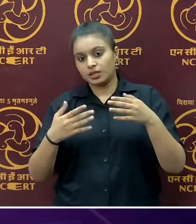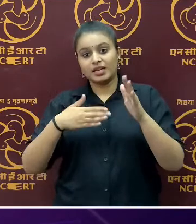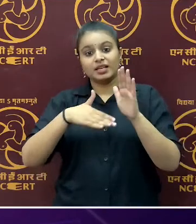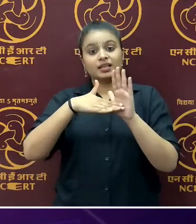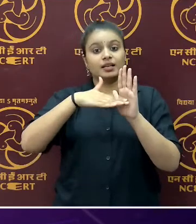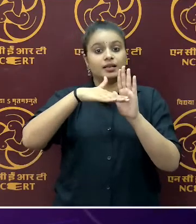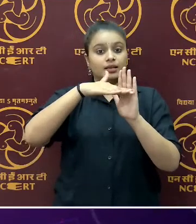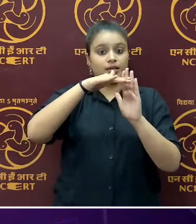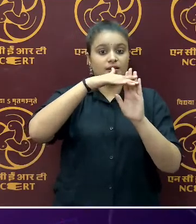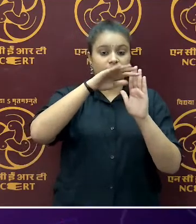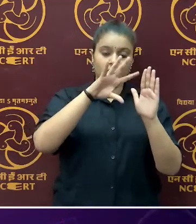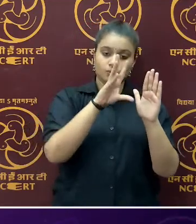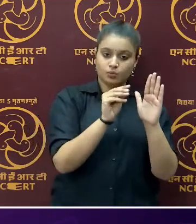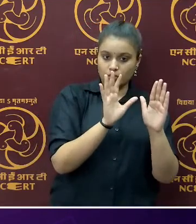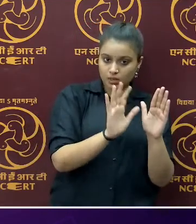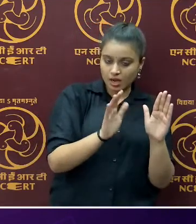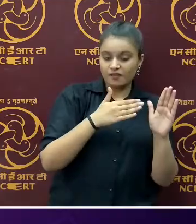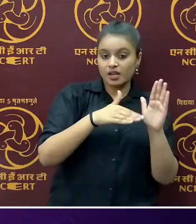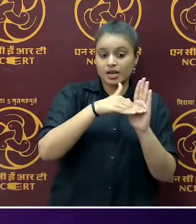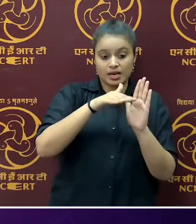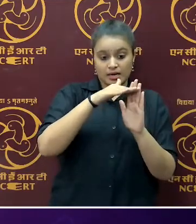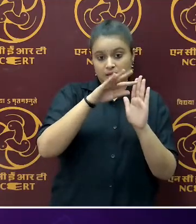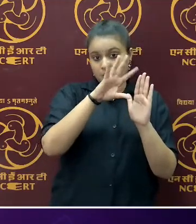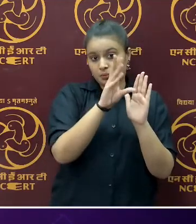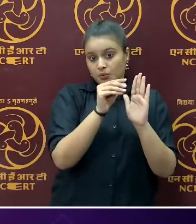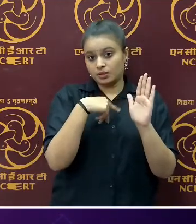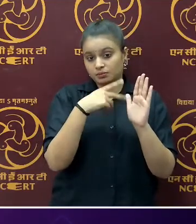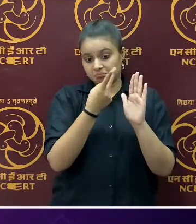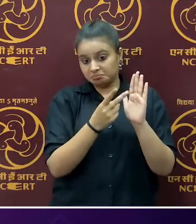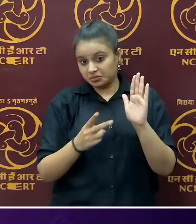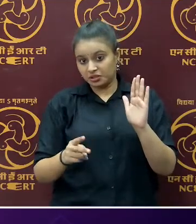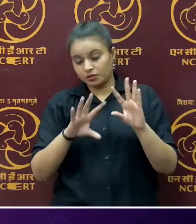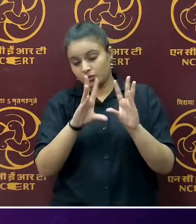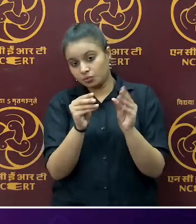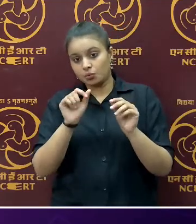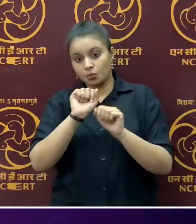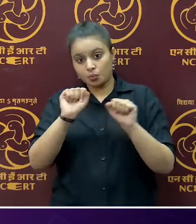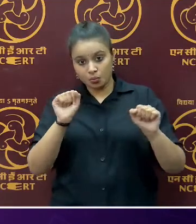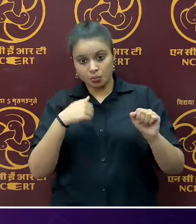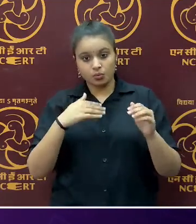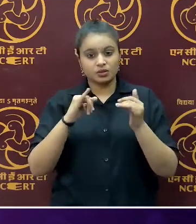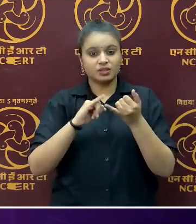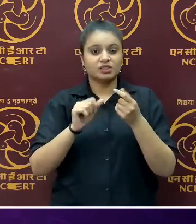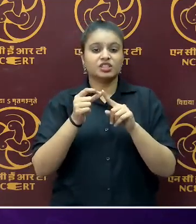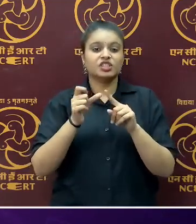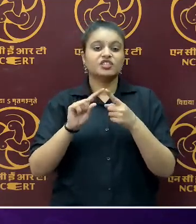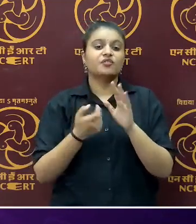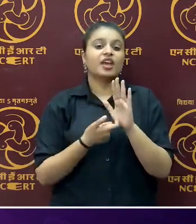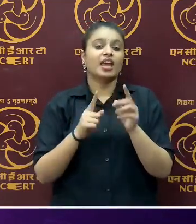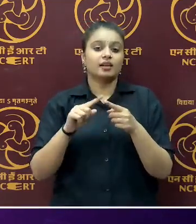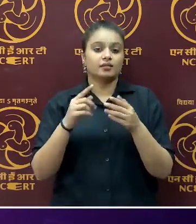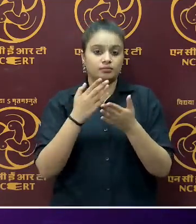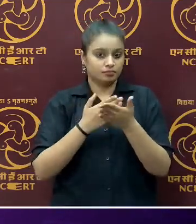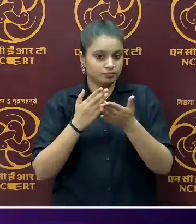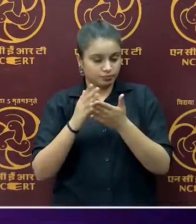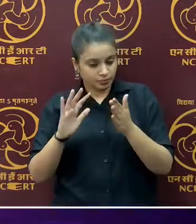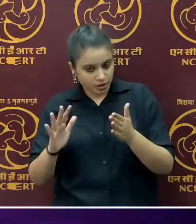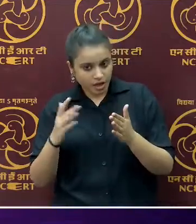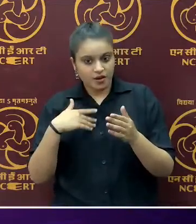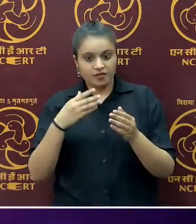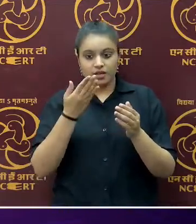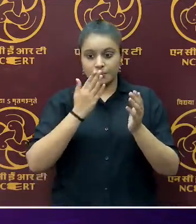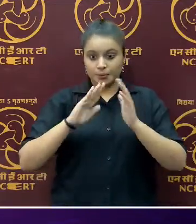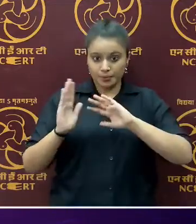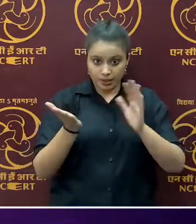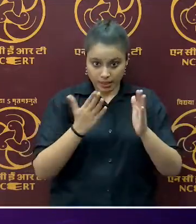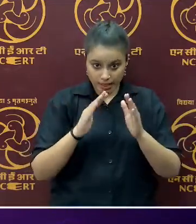Yeah. And those different layers have different spheres it is divided into. So the gases that